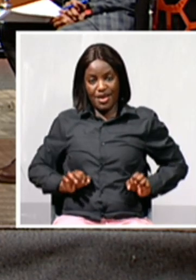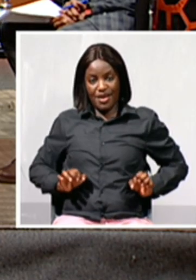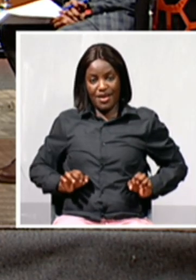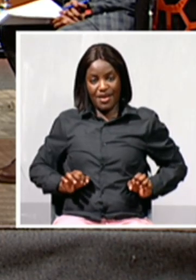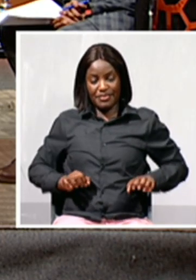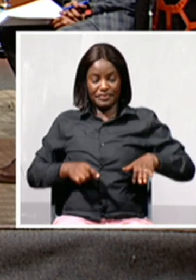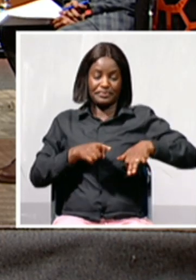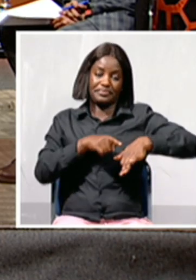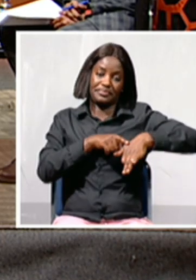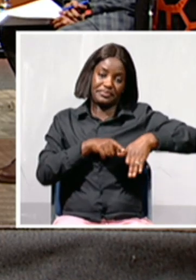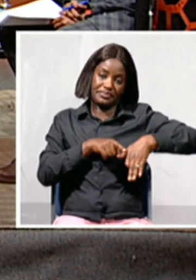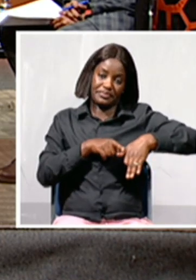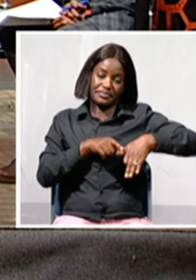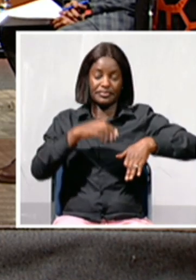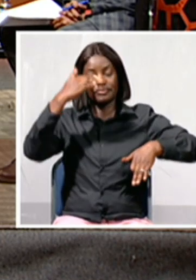Good evening, Chris.